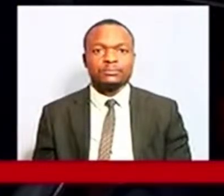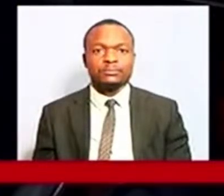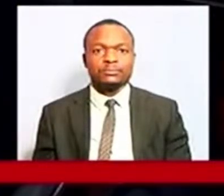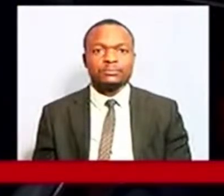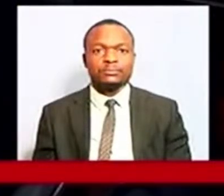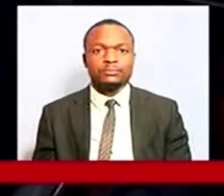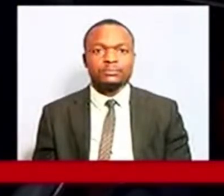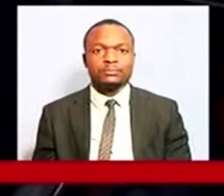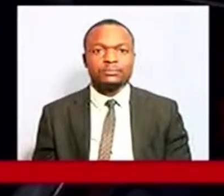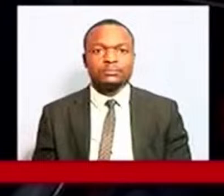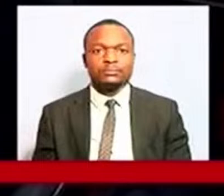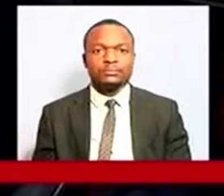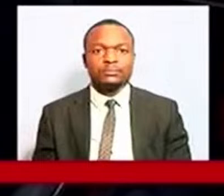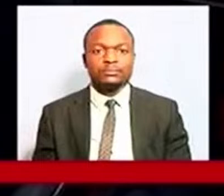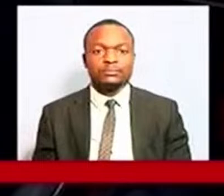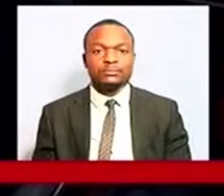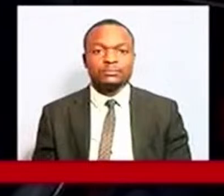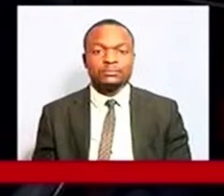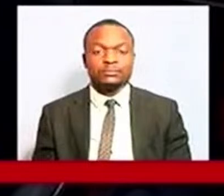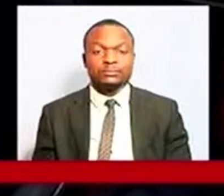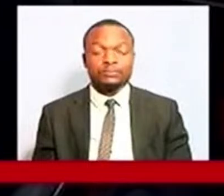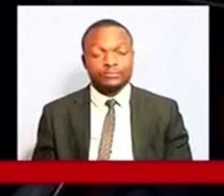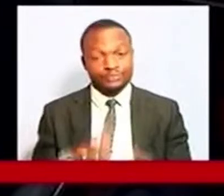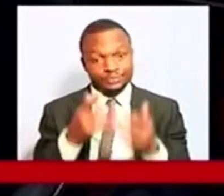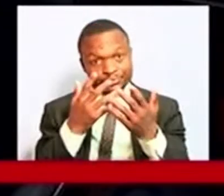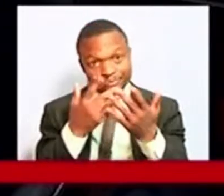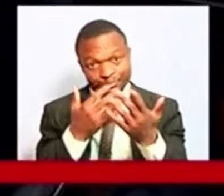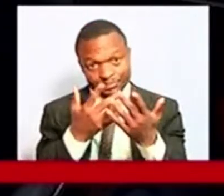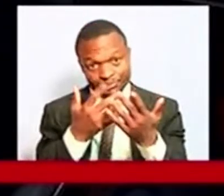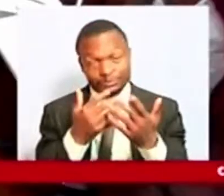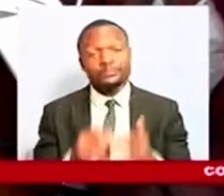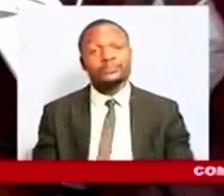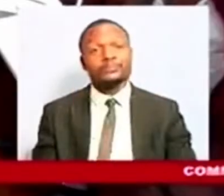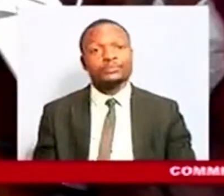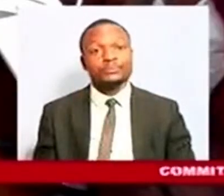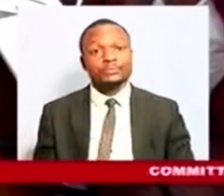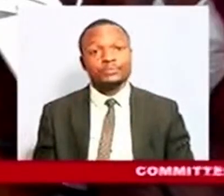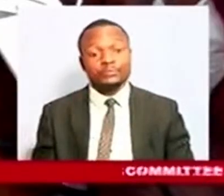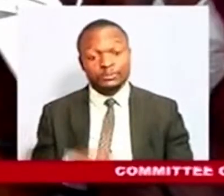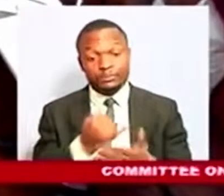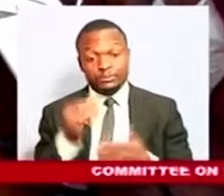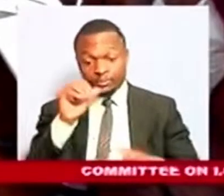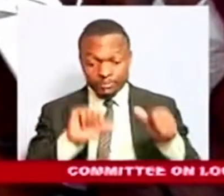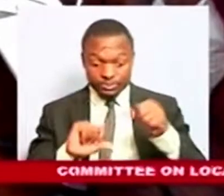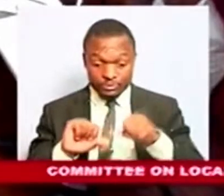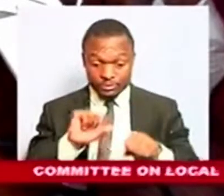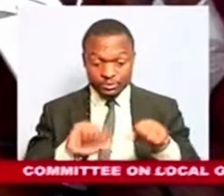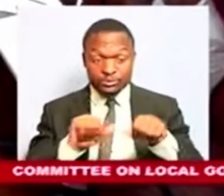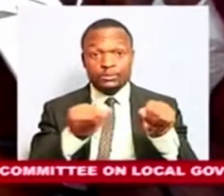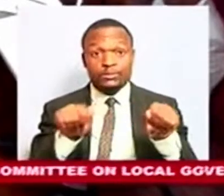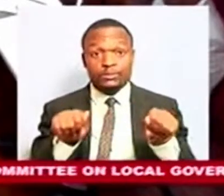The course of query. Just hold on. There is an issue from Auditor General's office.